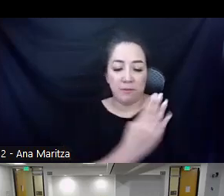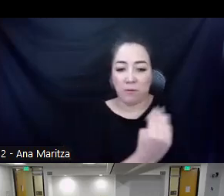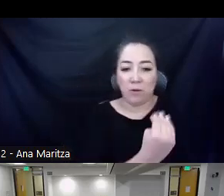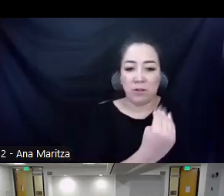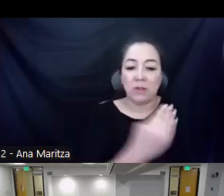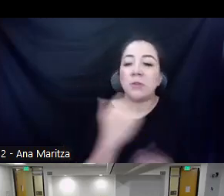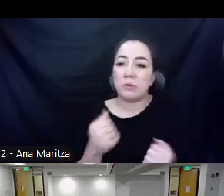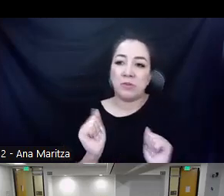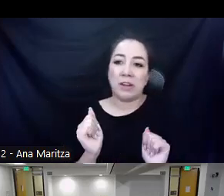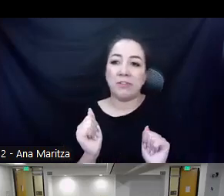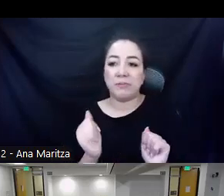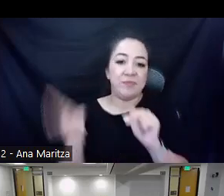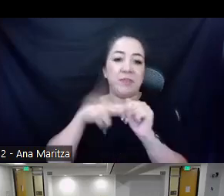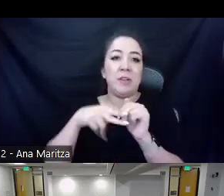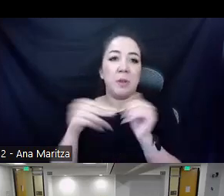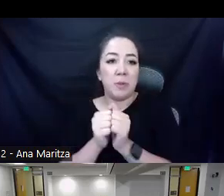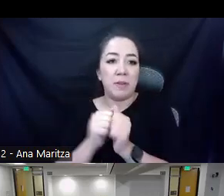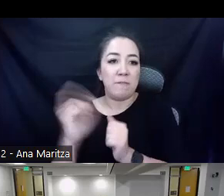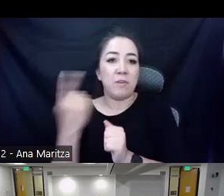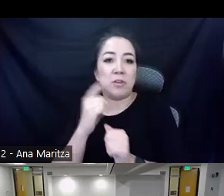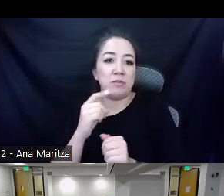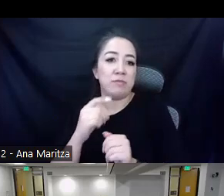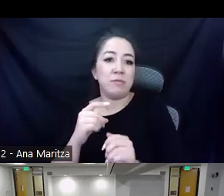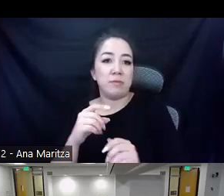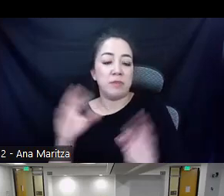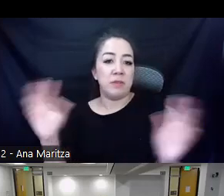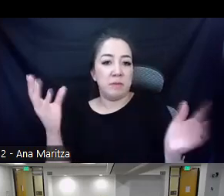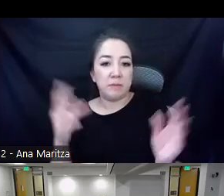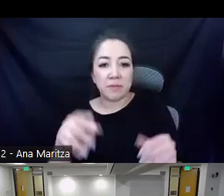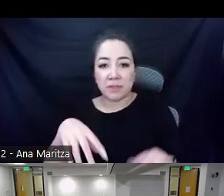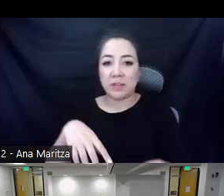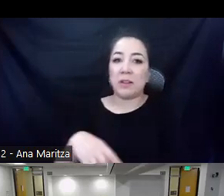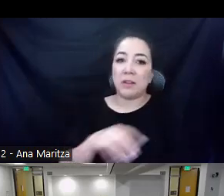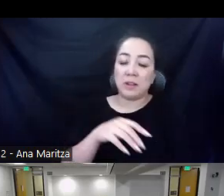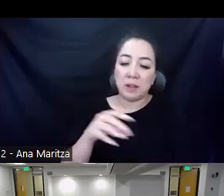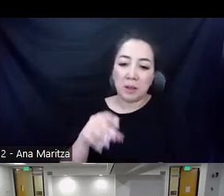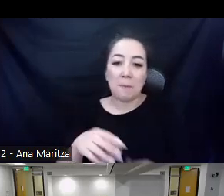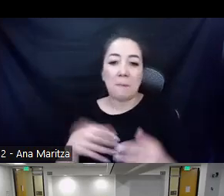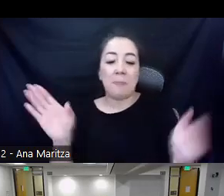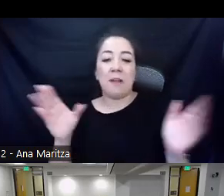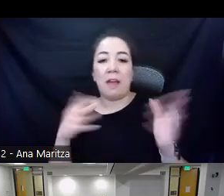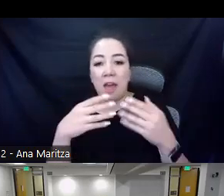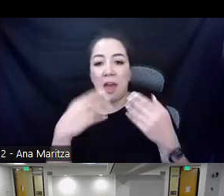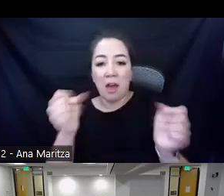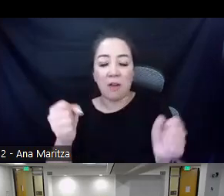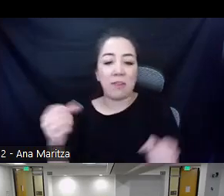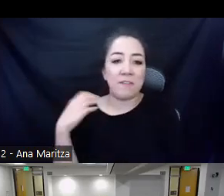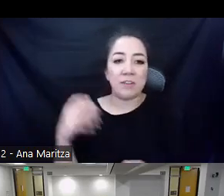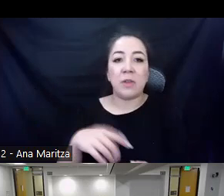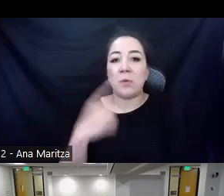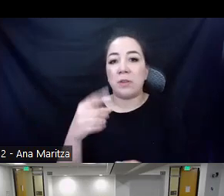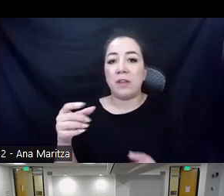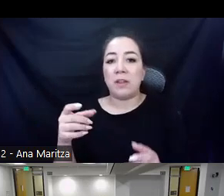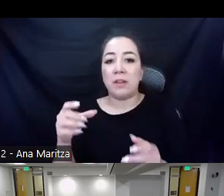going to try to increase it with first responders, primary care physicians, public health officials, and then even one of the commissioners on the Commission